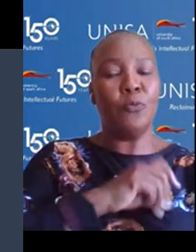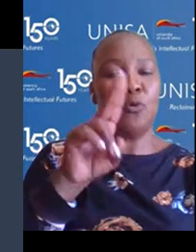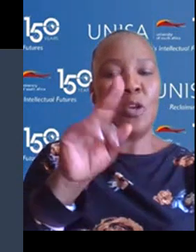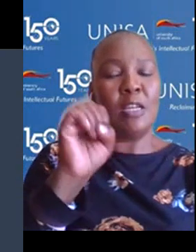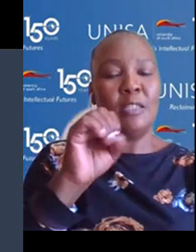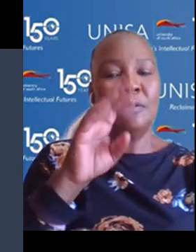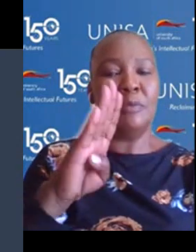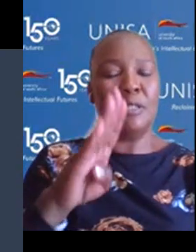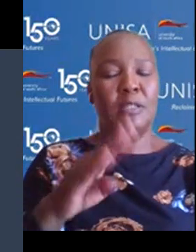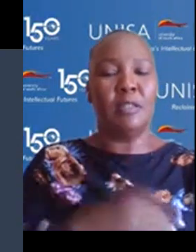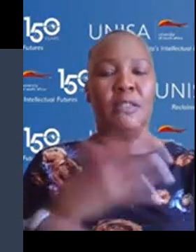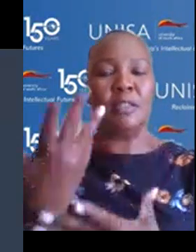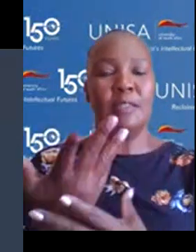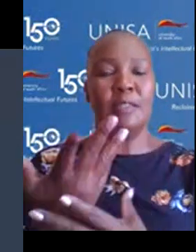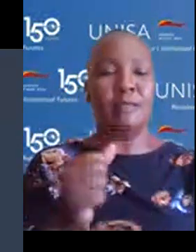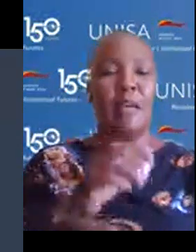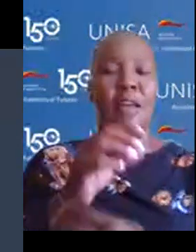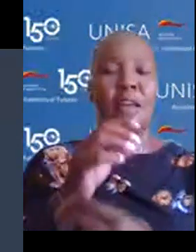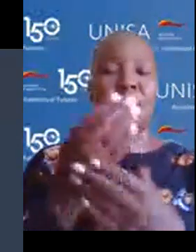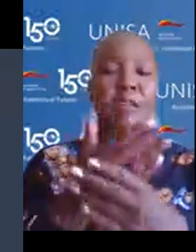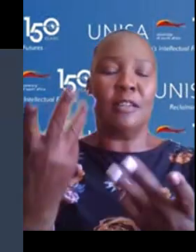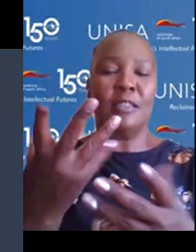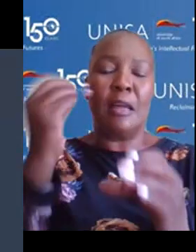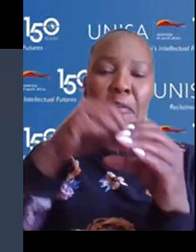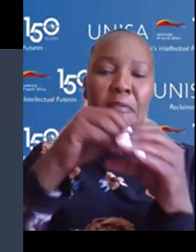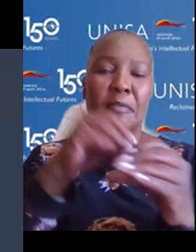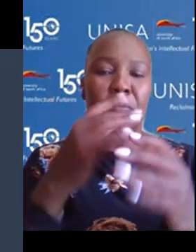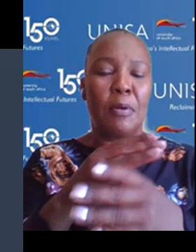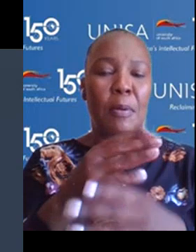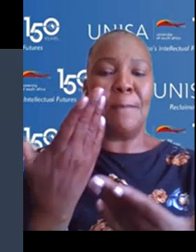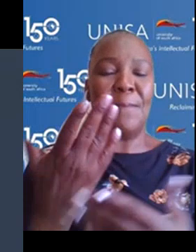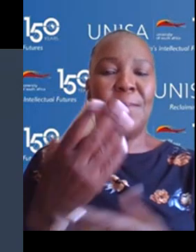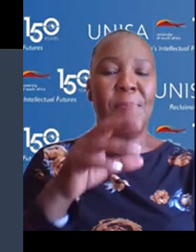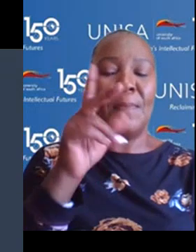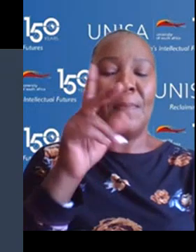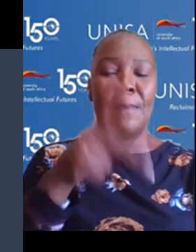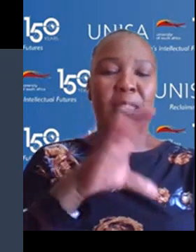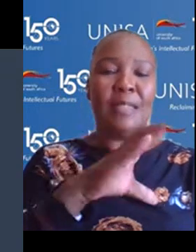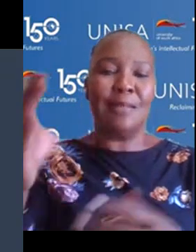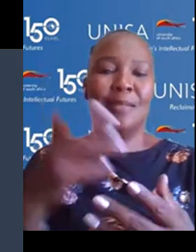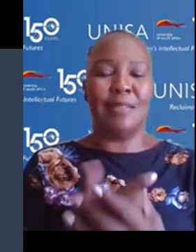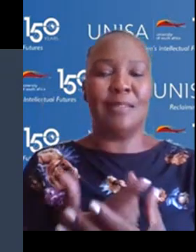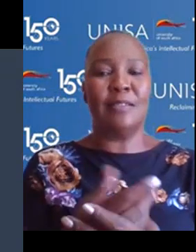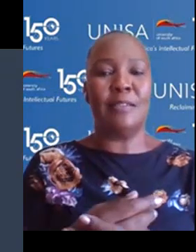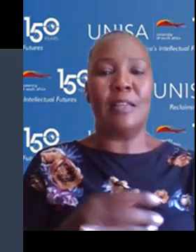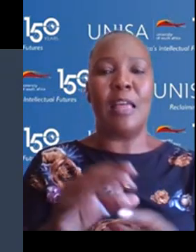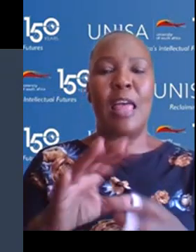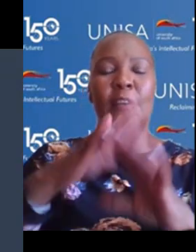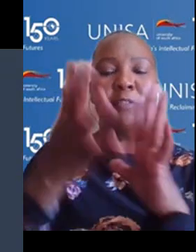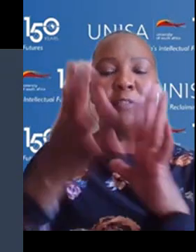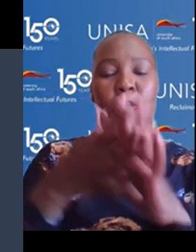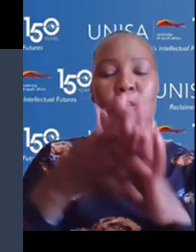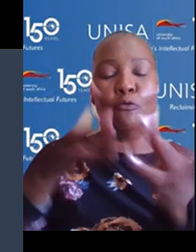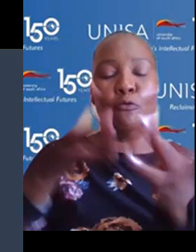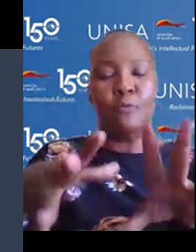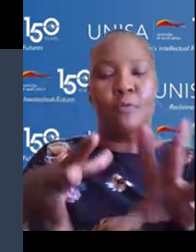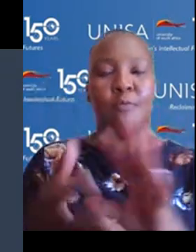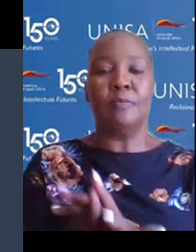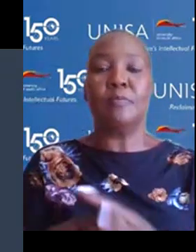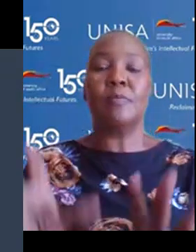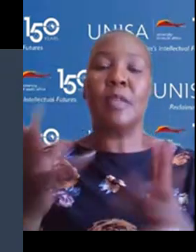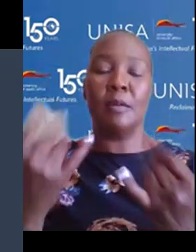then the USB might fail, or you save everything to your desktop PC, and then your hard drive crashes and you lose all that information. But